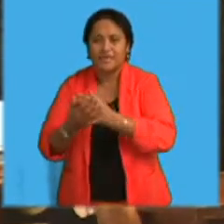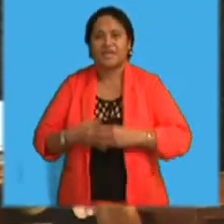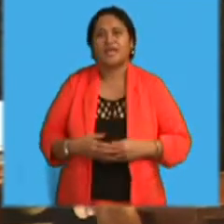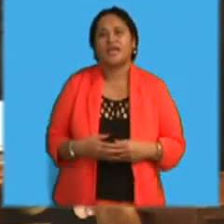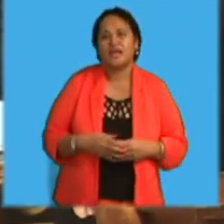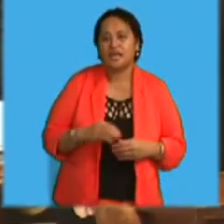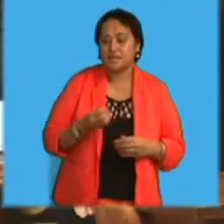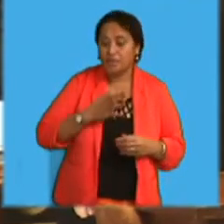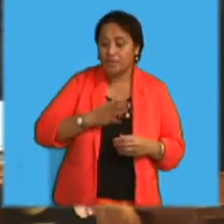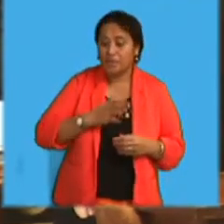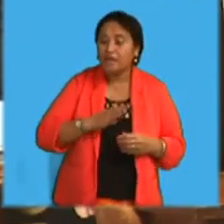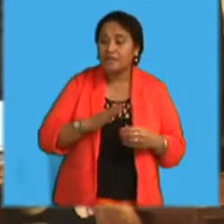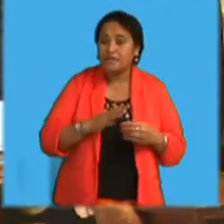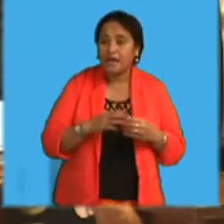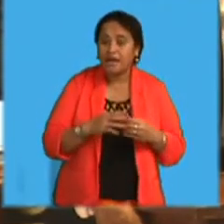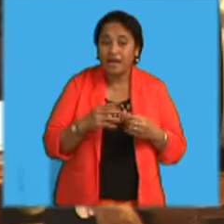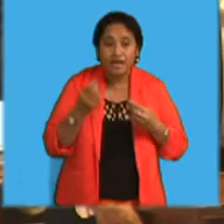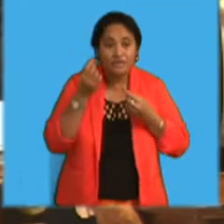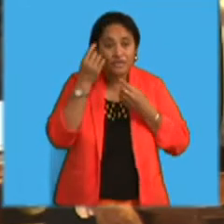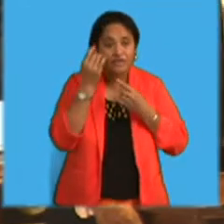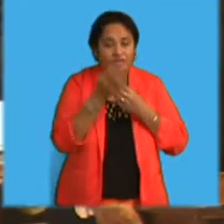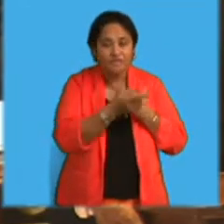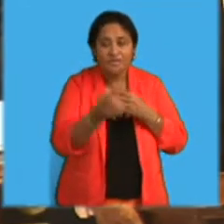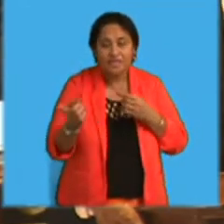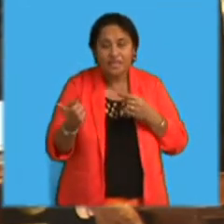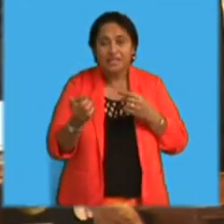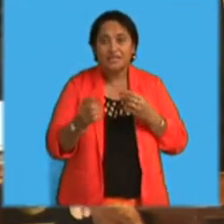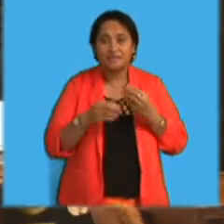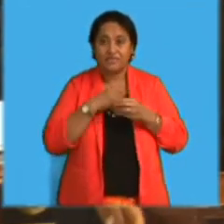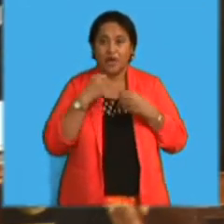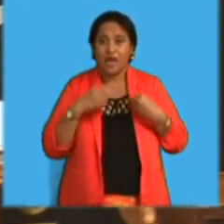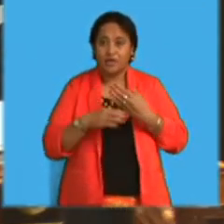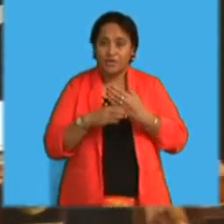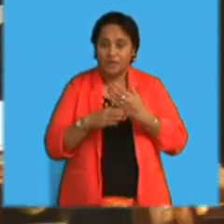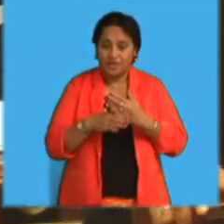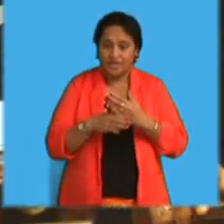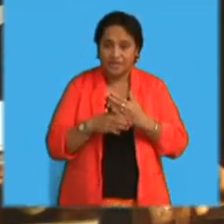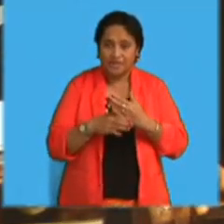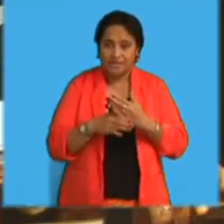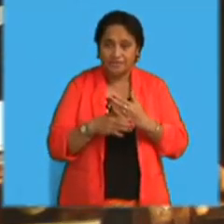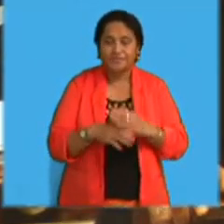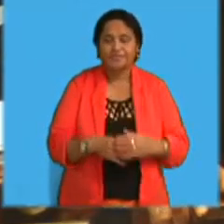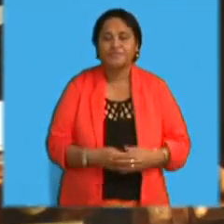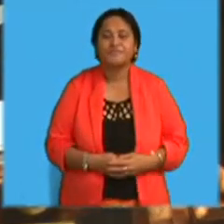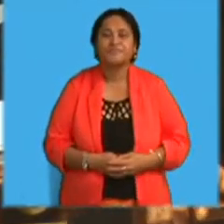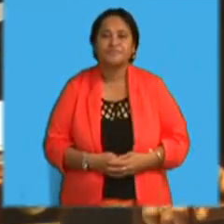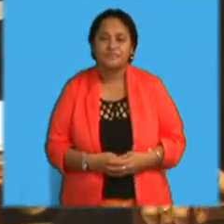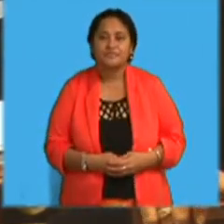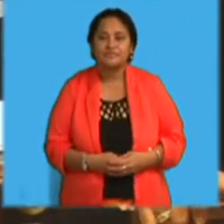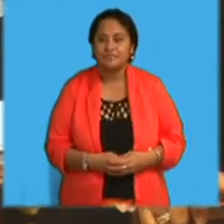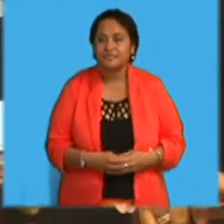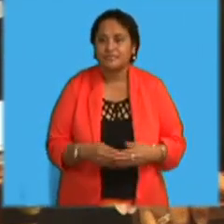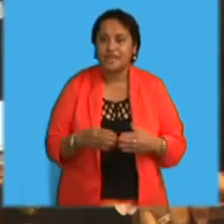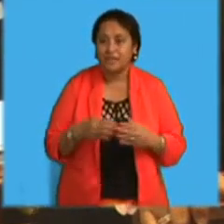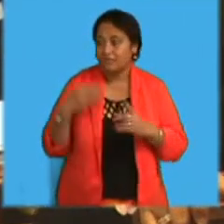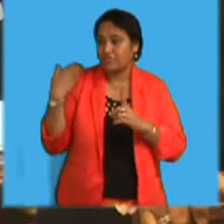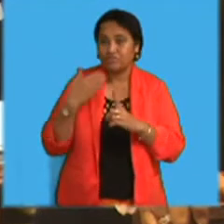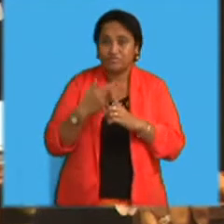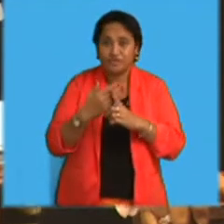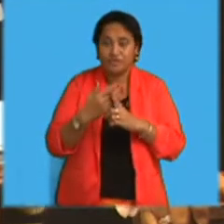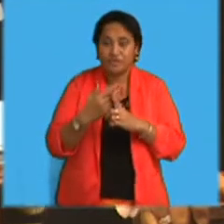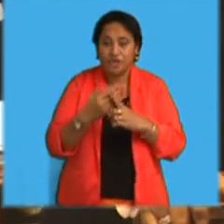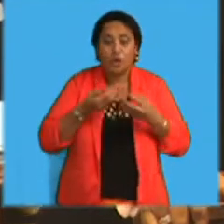by the Ministry in ensuring land tenure and ownership for ordinary Fijians. To date, Madam Speaker, we have issued a total